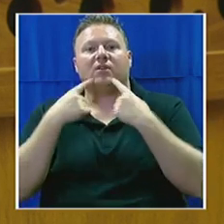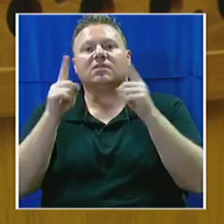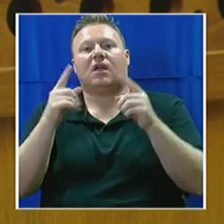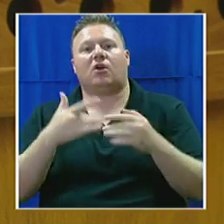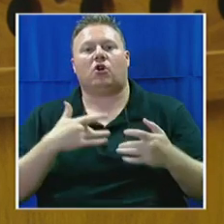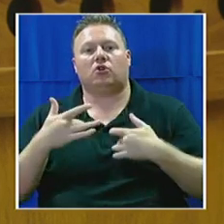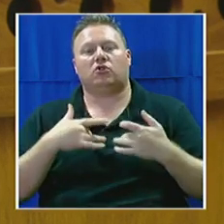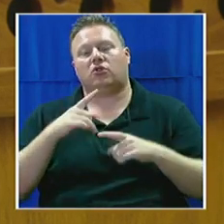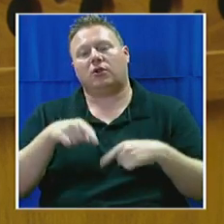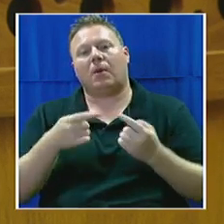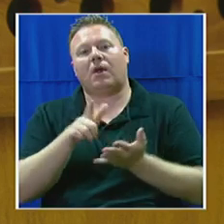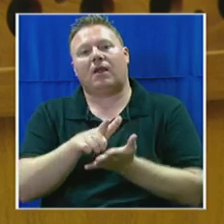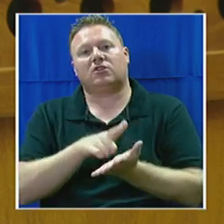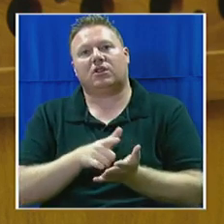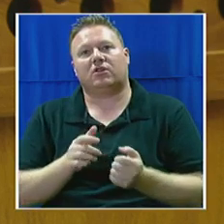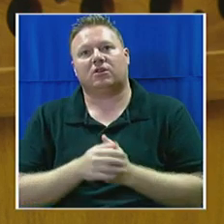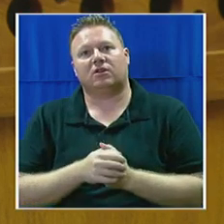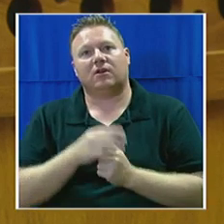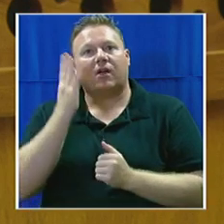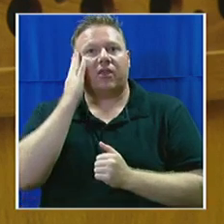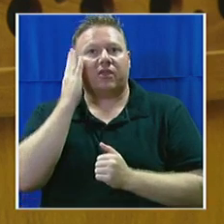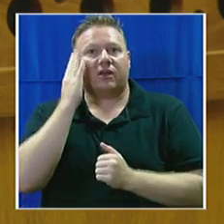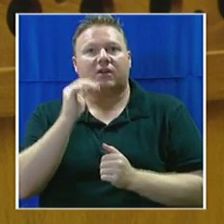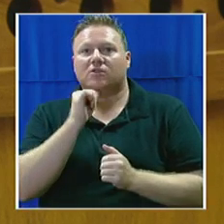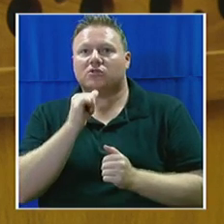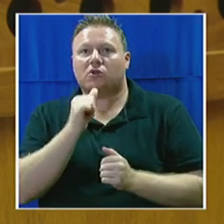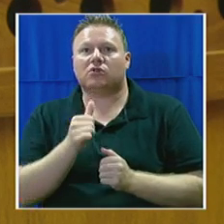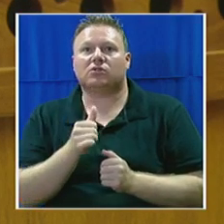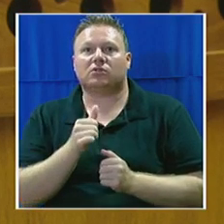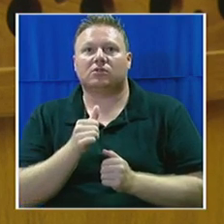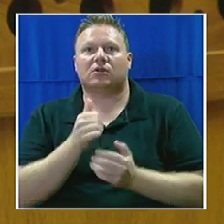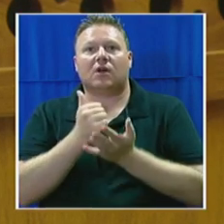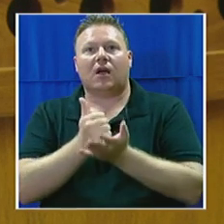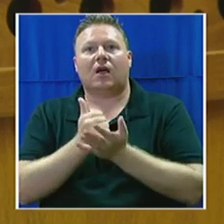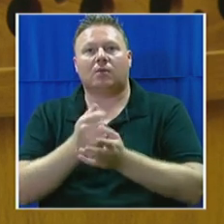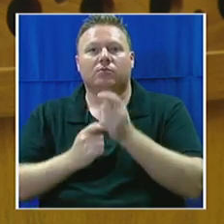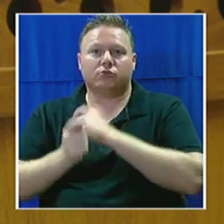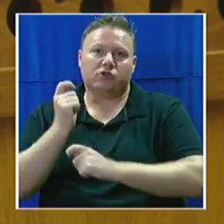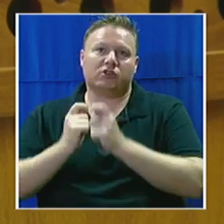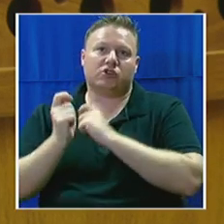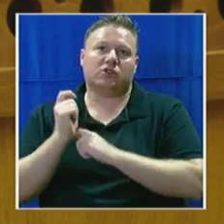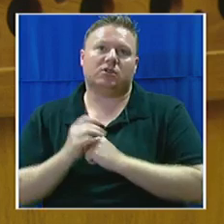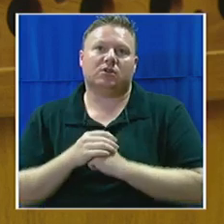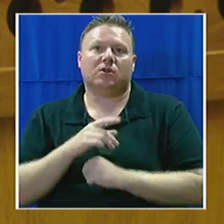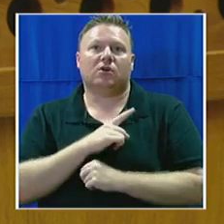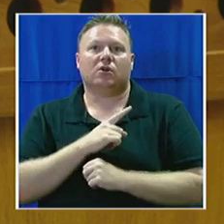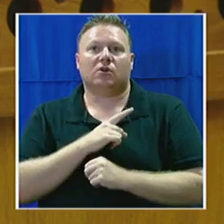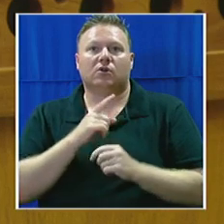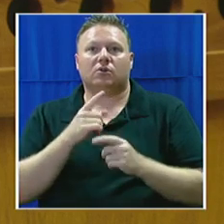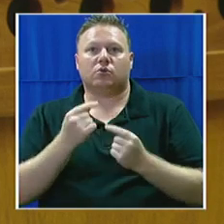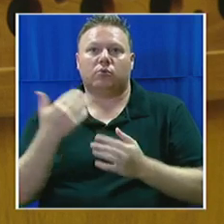on legislation that they think is not in line with their traditions, as they have always done